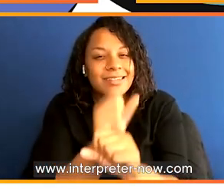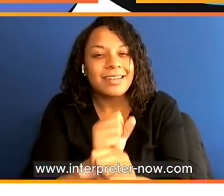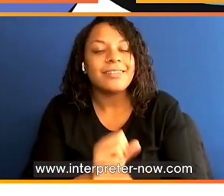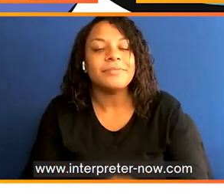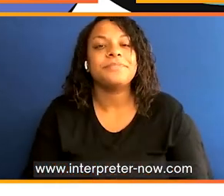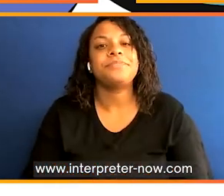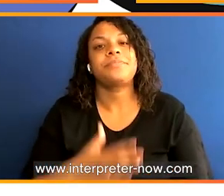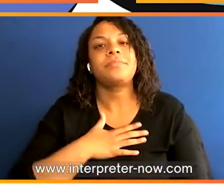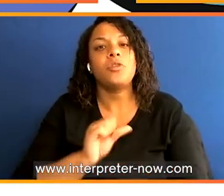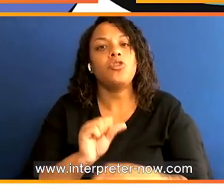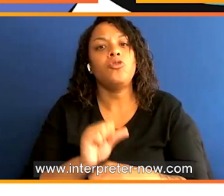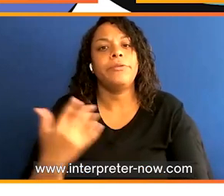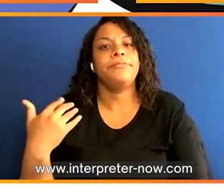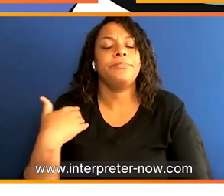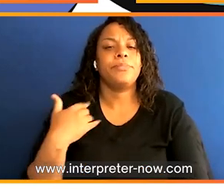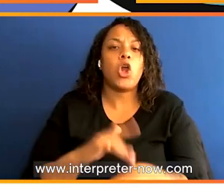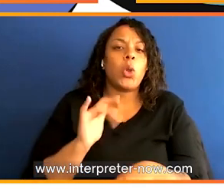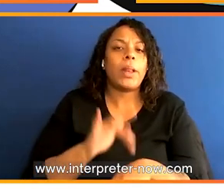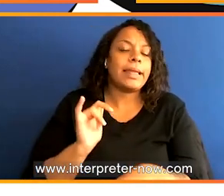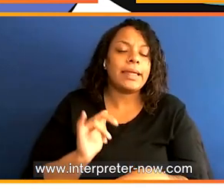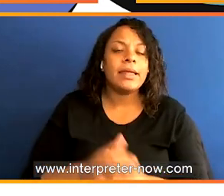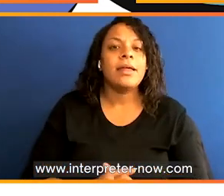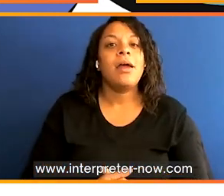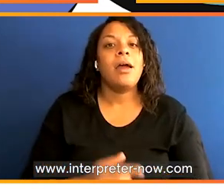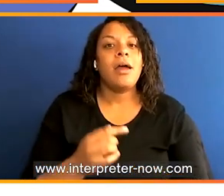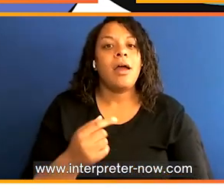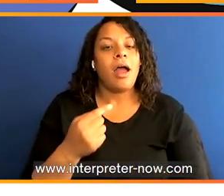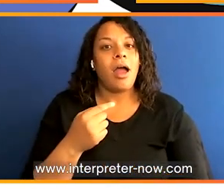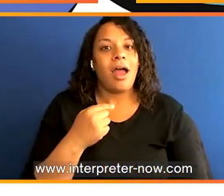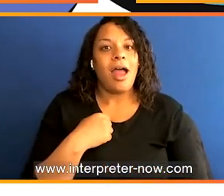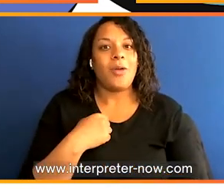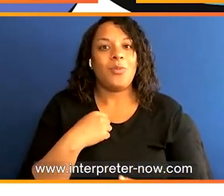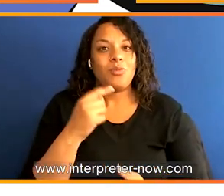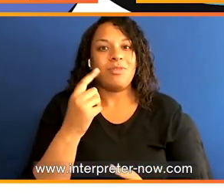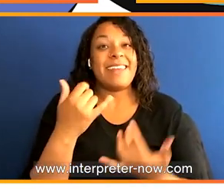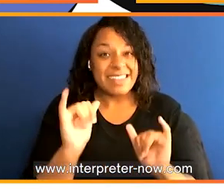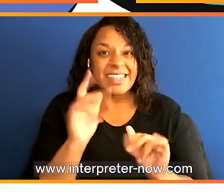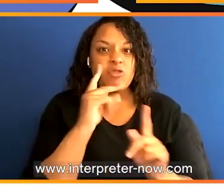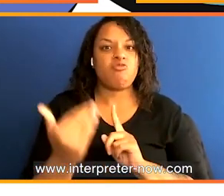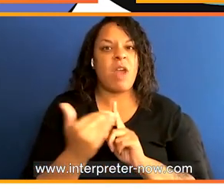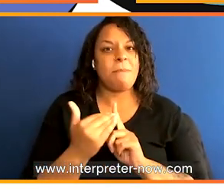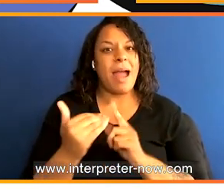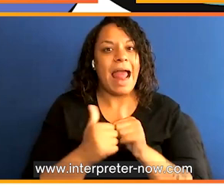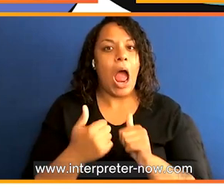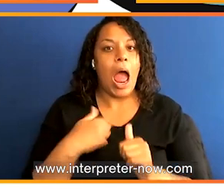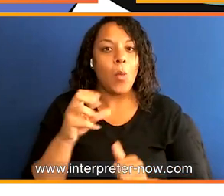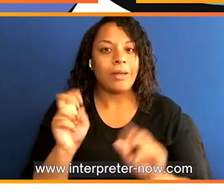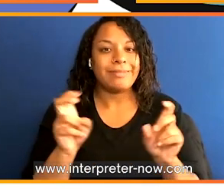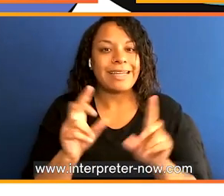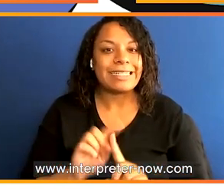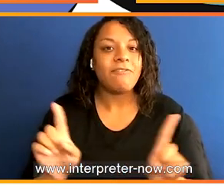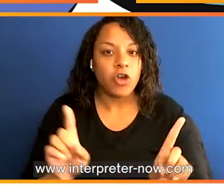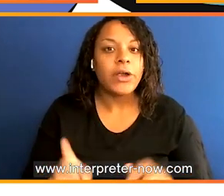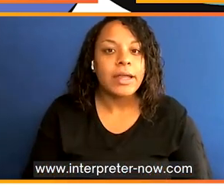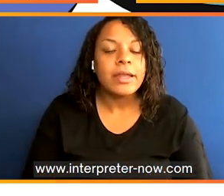think an early in my career experience too was I was still reminded that I was different. I mean, I'll share this with you